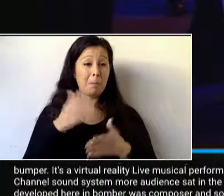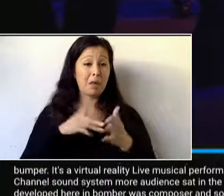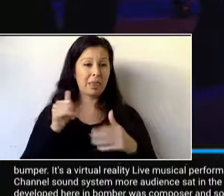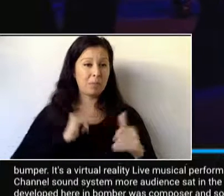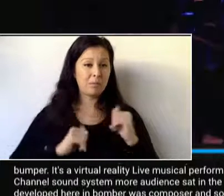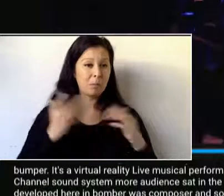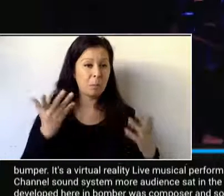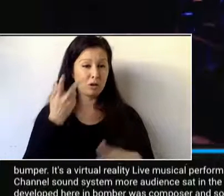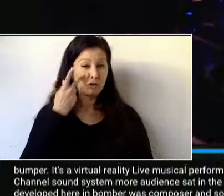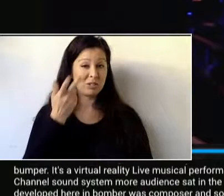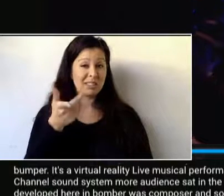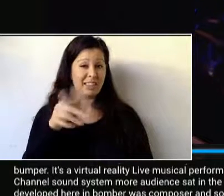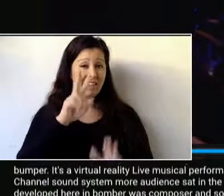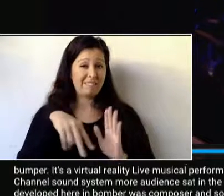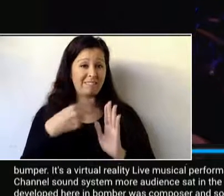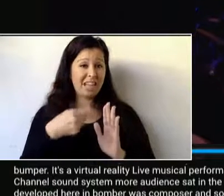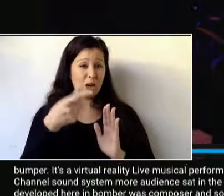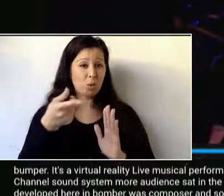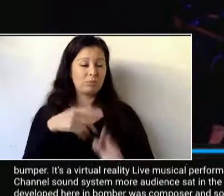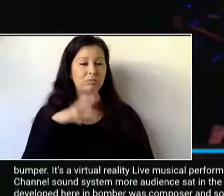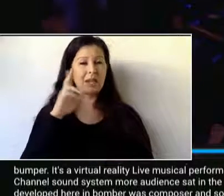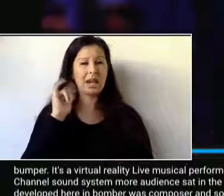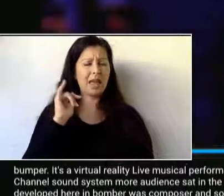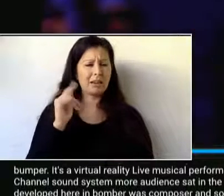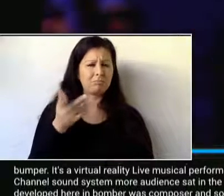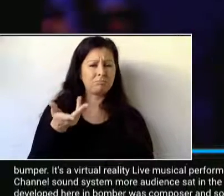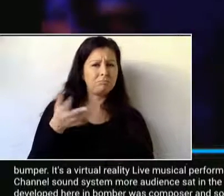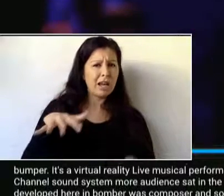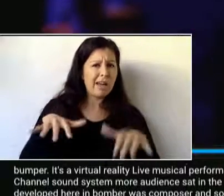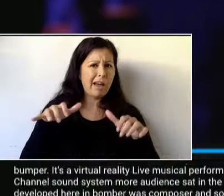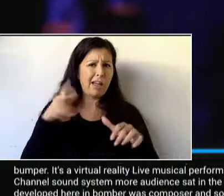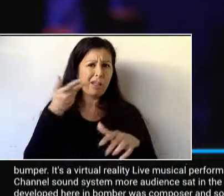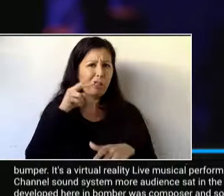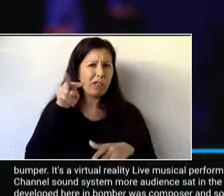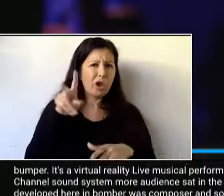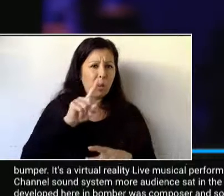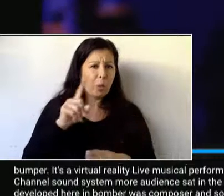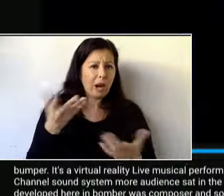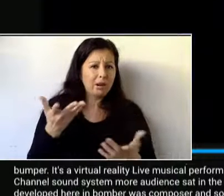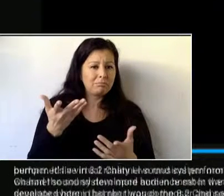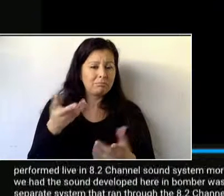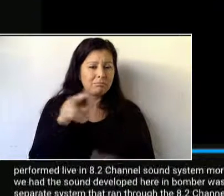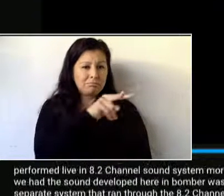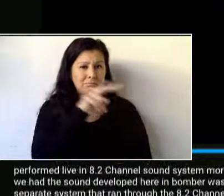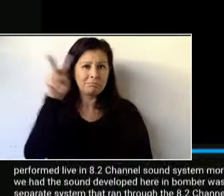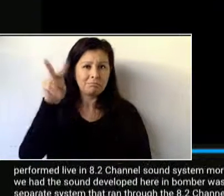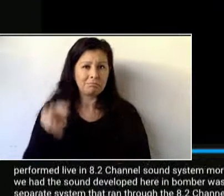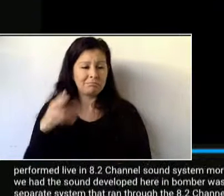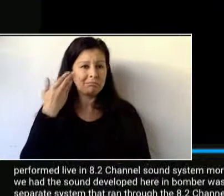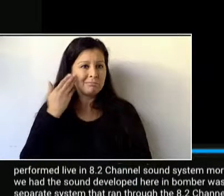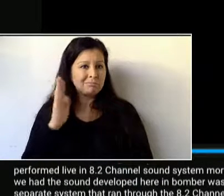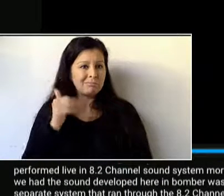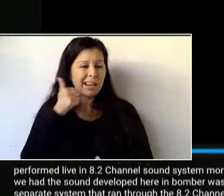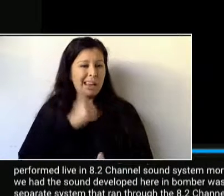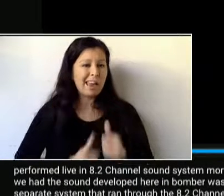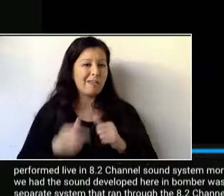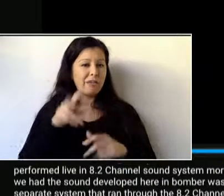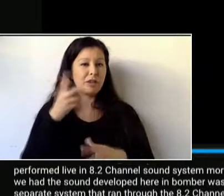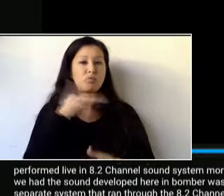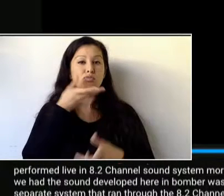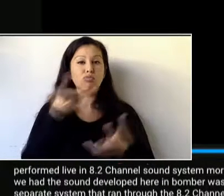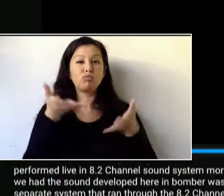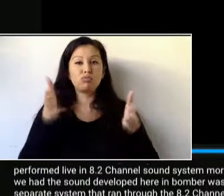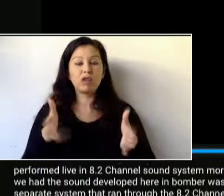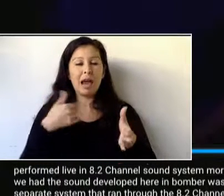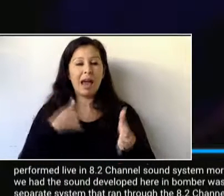is, as you can see in this video, is like, where is the viewer looking? So every viewer is experiencing a